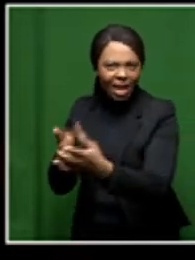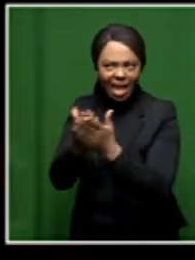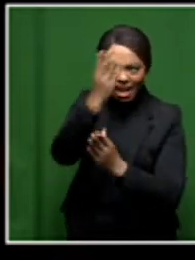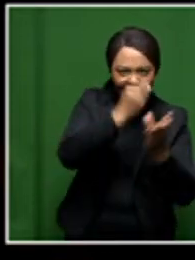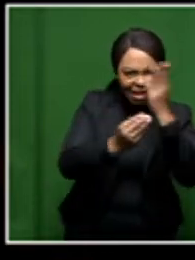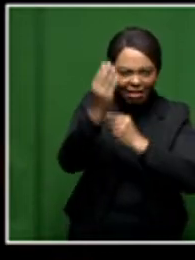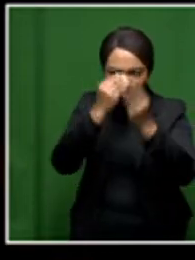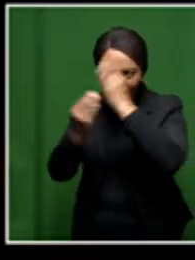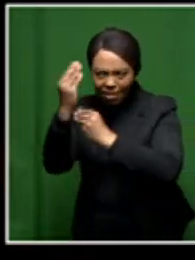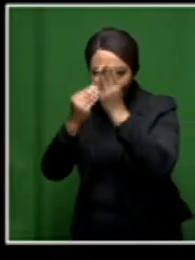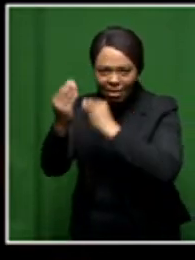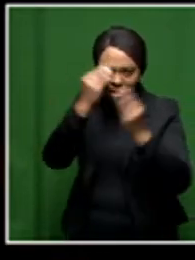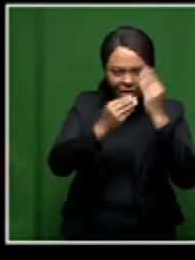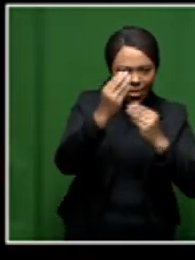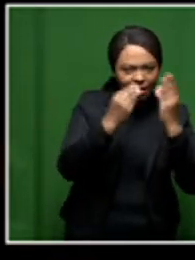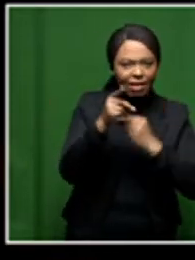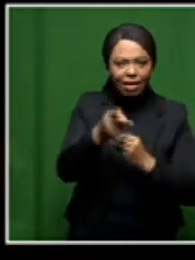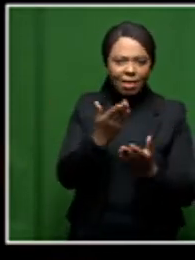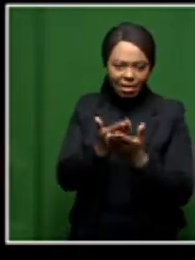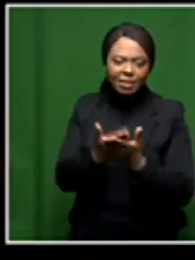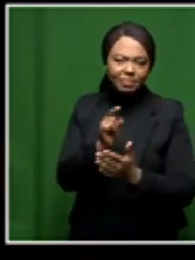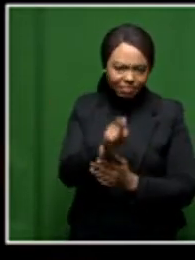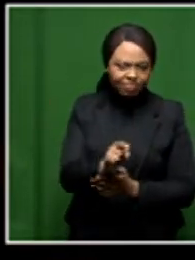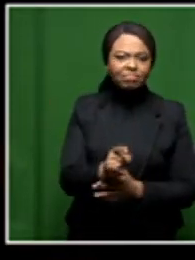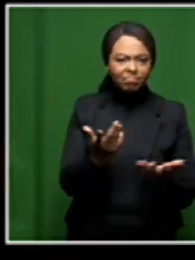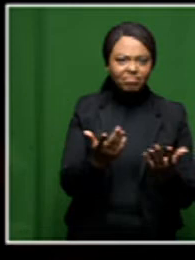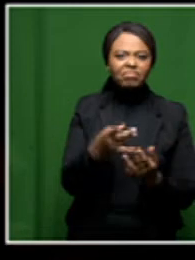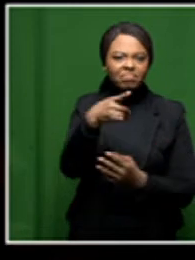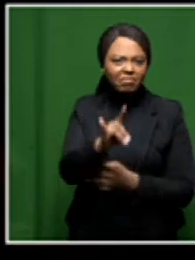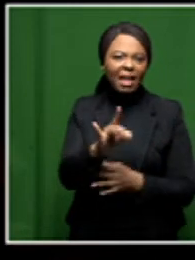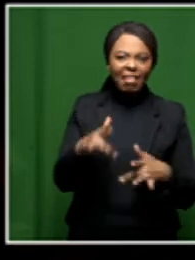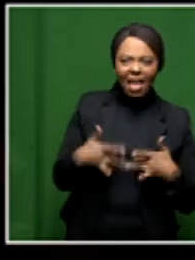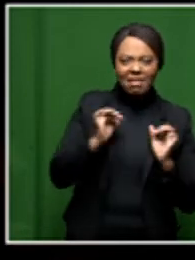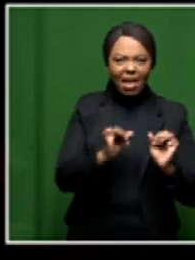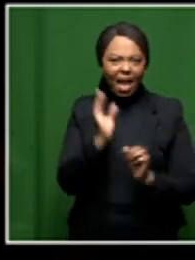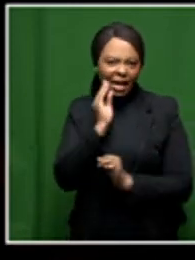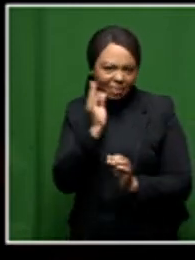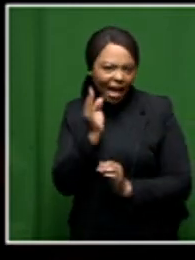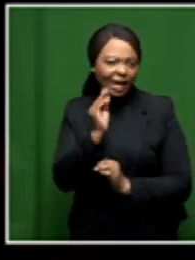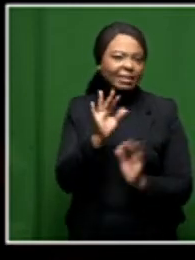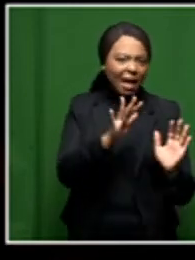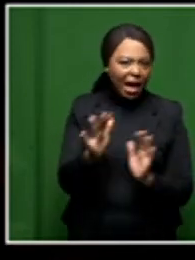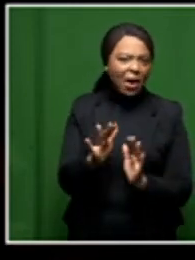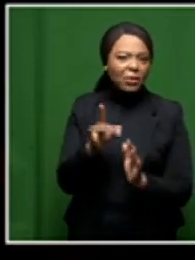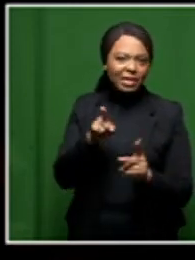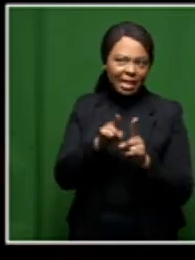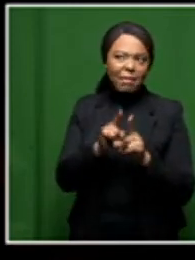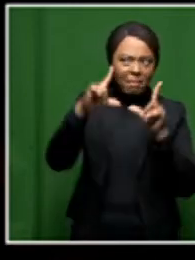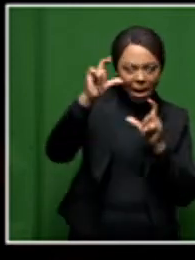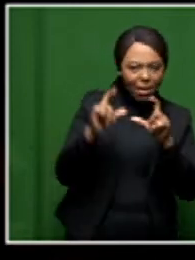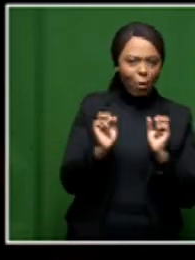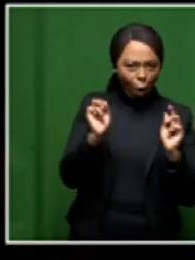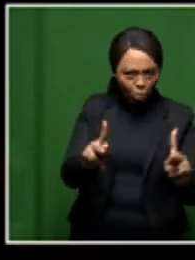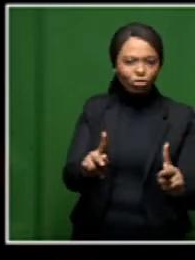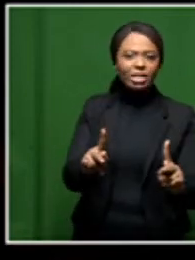time. So it actually gives you a bit of an in-depth look into their lifestyle, and obviously that then creates the perfect photographic opportunities,